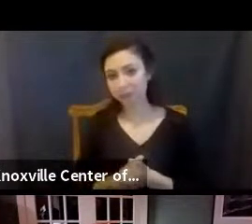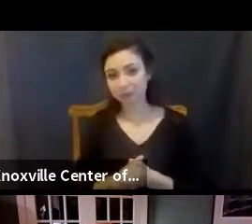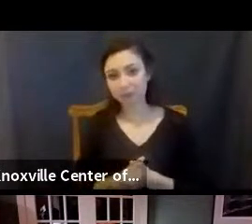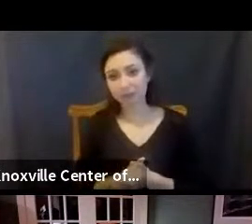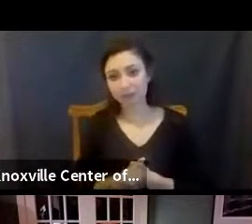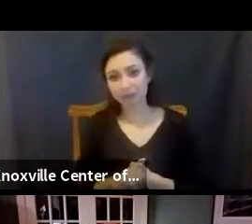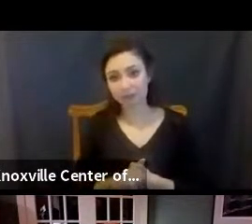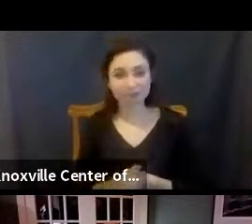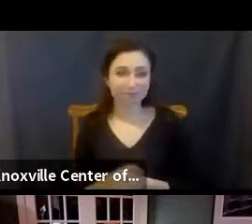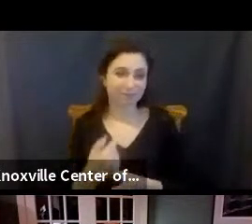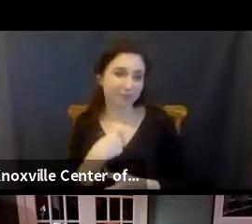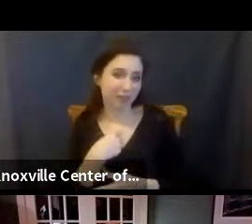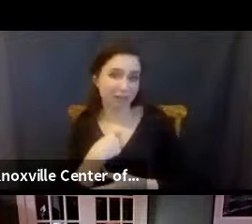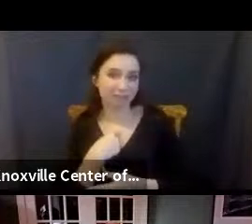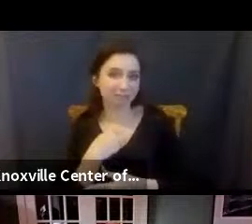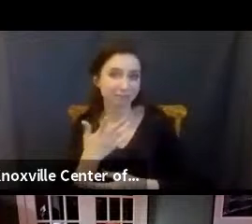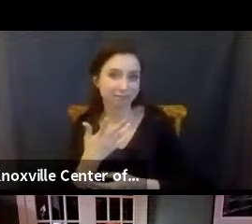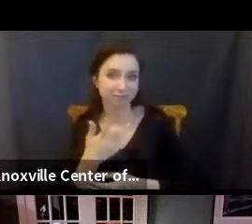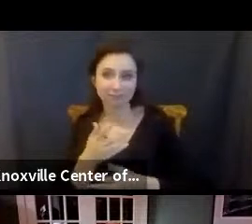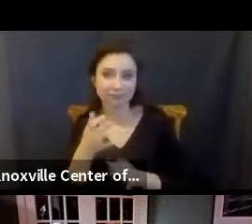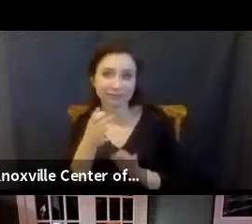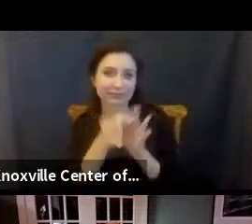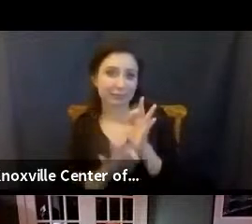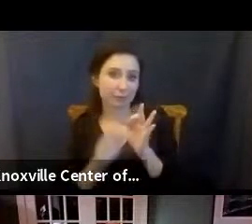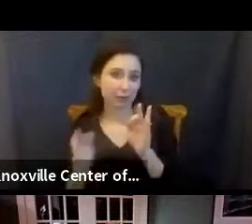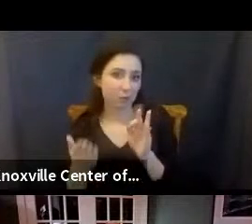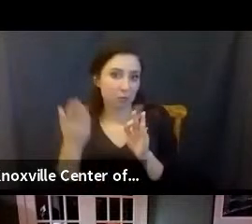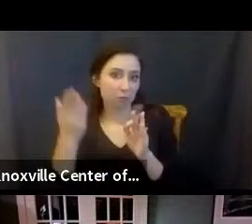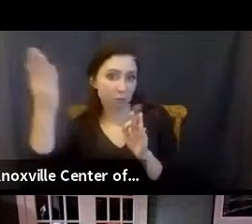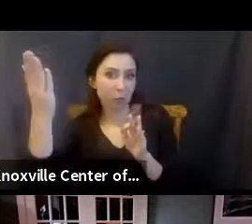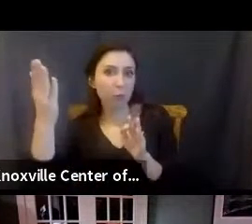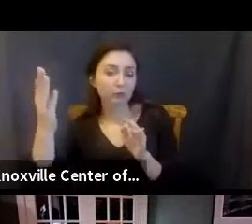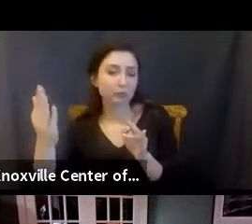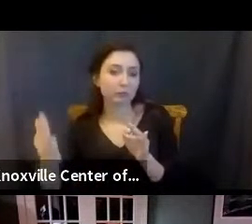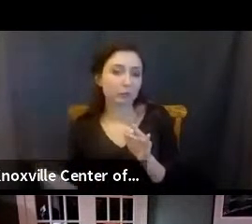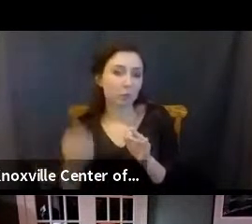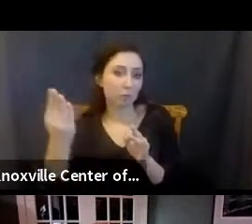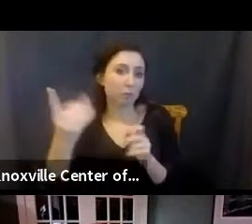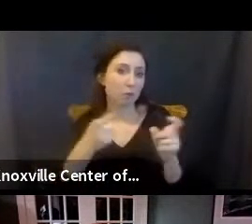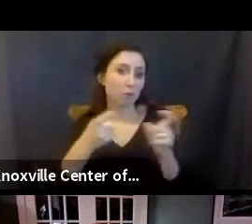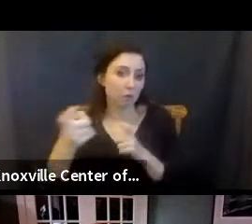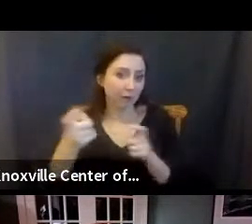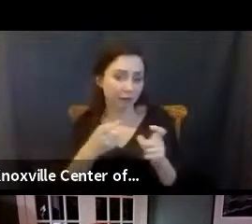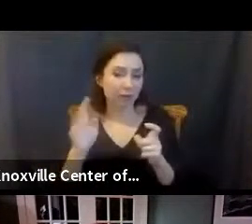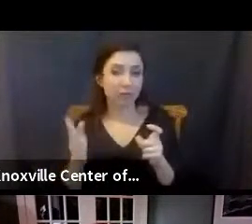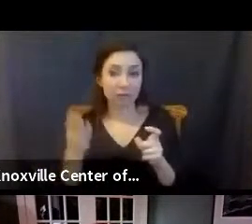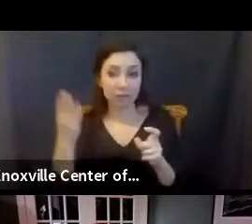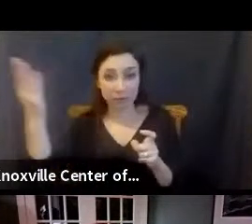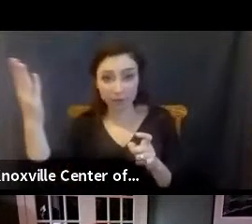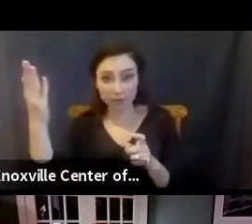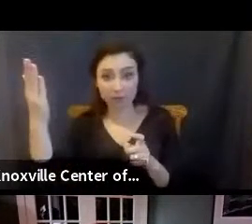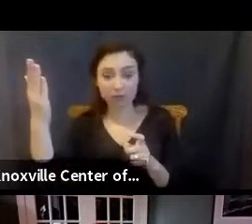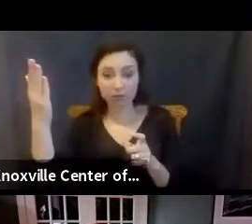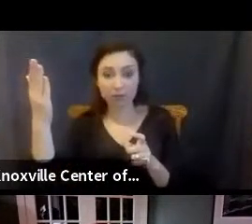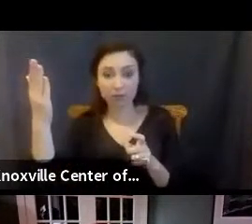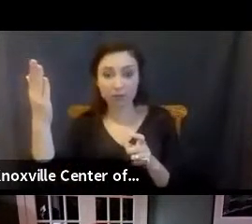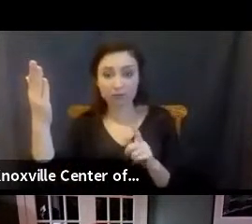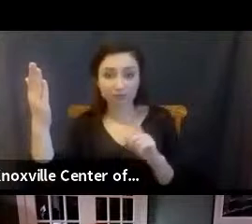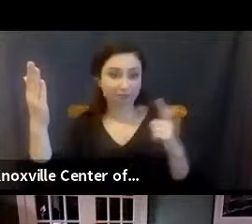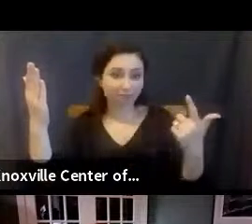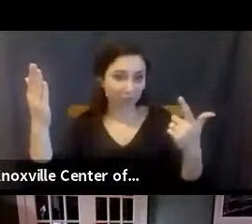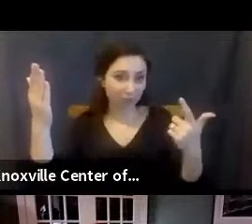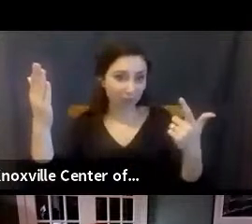Right now, that's just it's simply the proposed. It's a proposed regulation. It's been moved, and I suppose